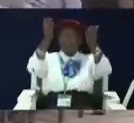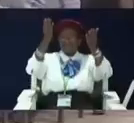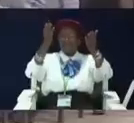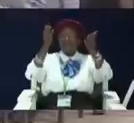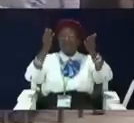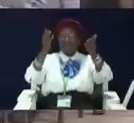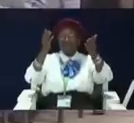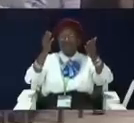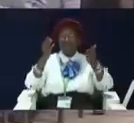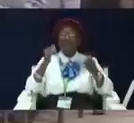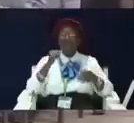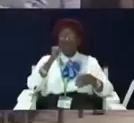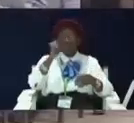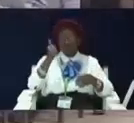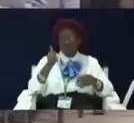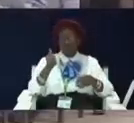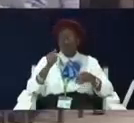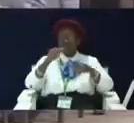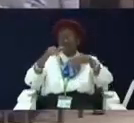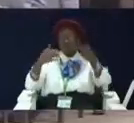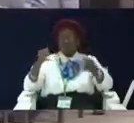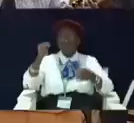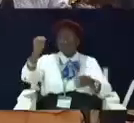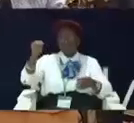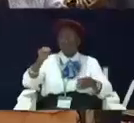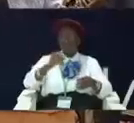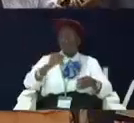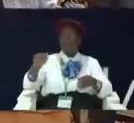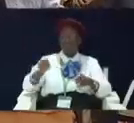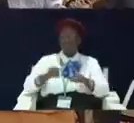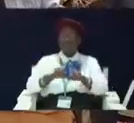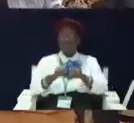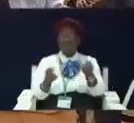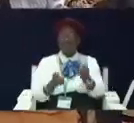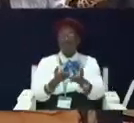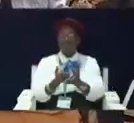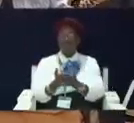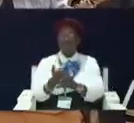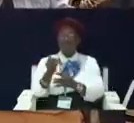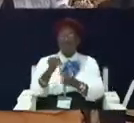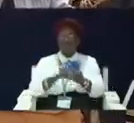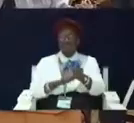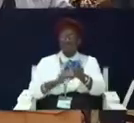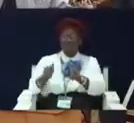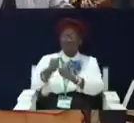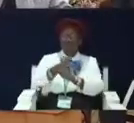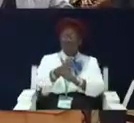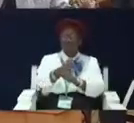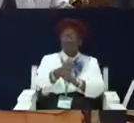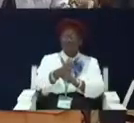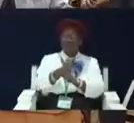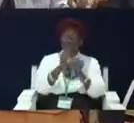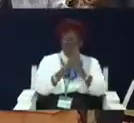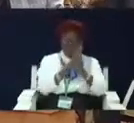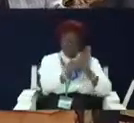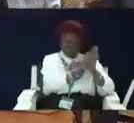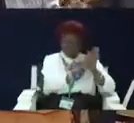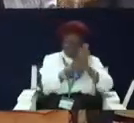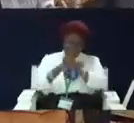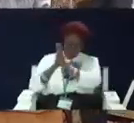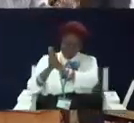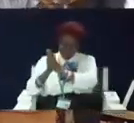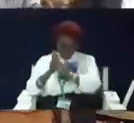tomorrow, give him a breakthrough. Go ahead, pray for Joseph. A